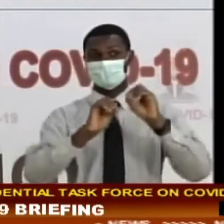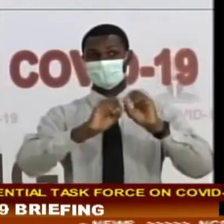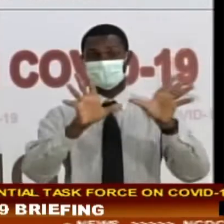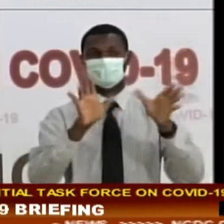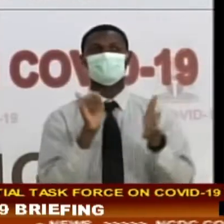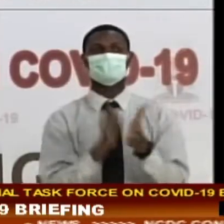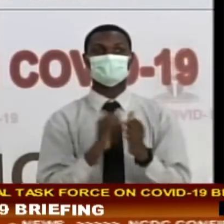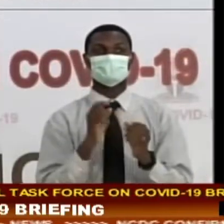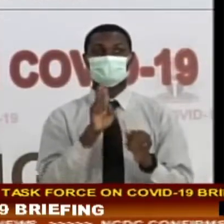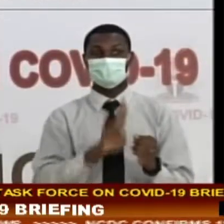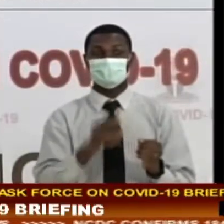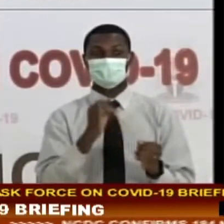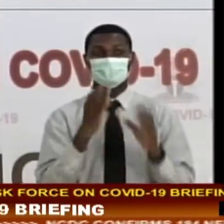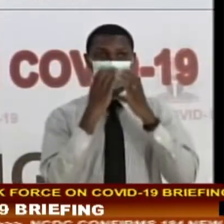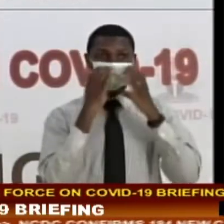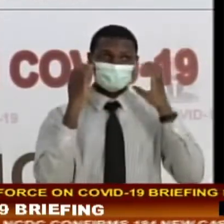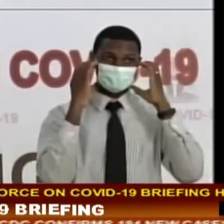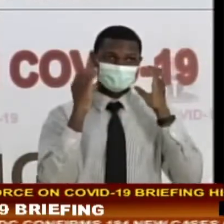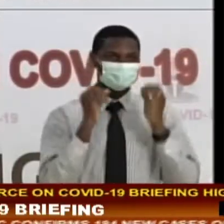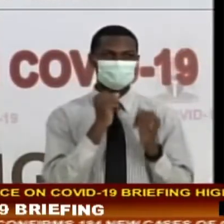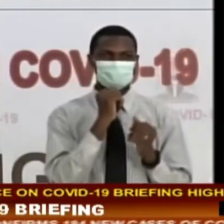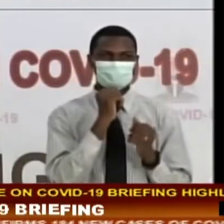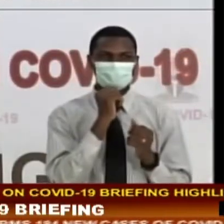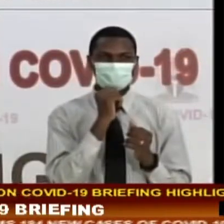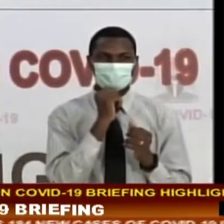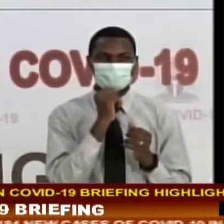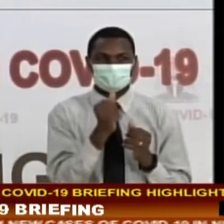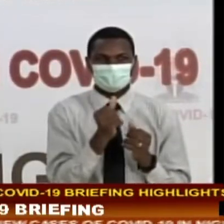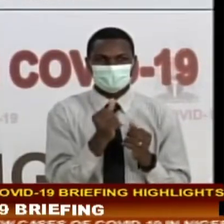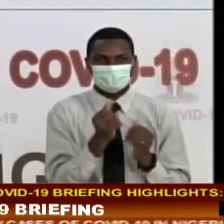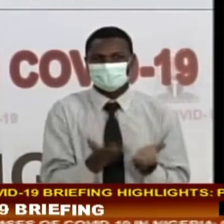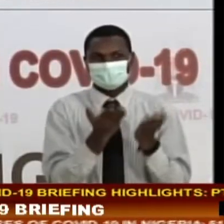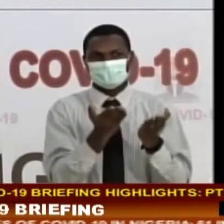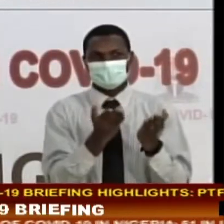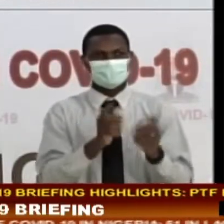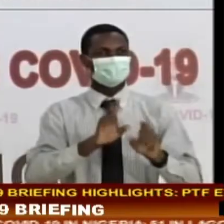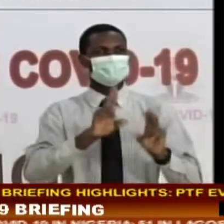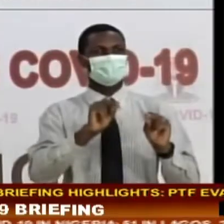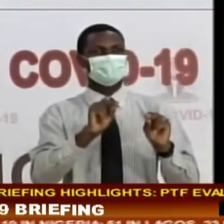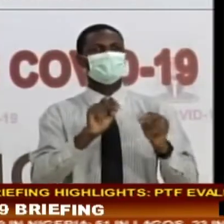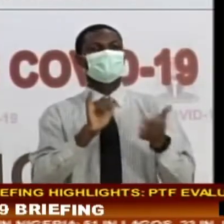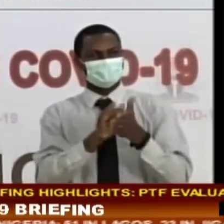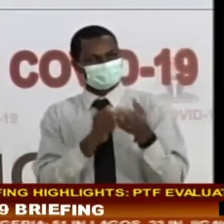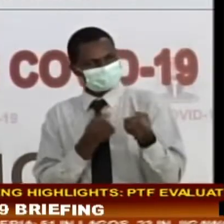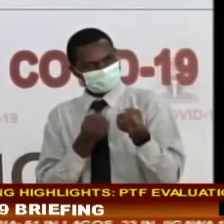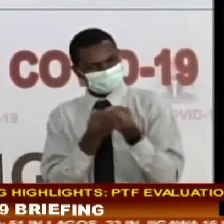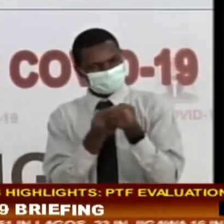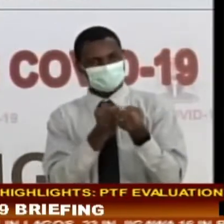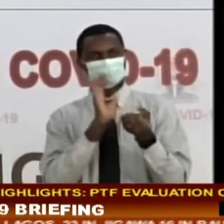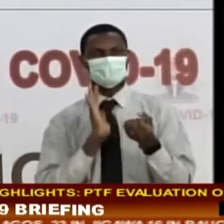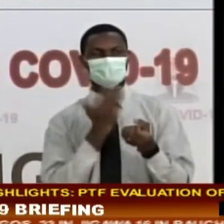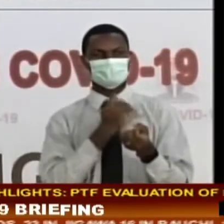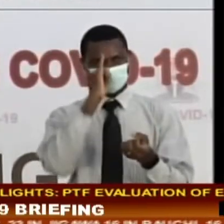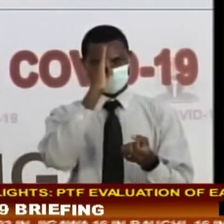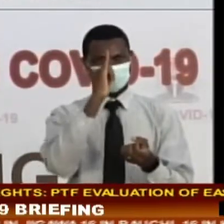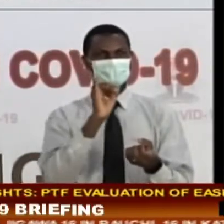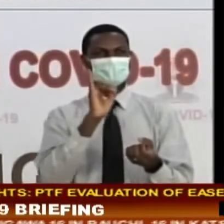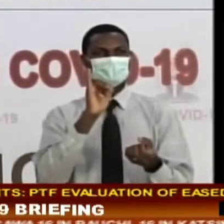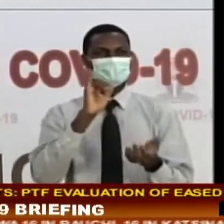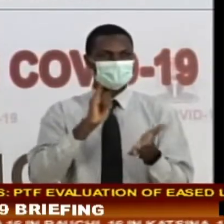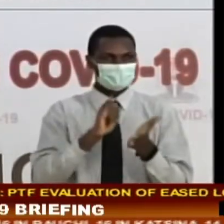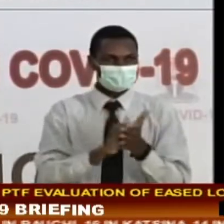the wearing of mask is not an alternative but is supportive initiative and it is a list that we can